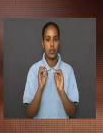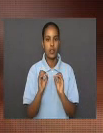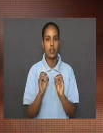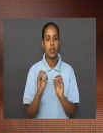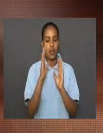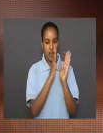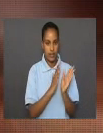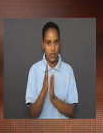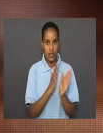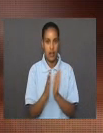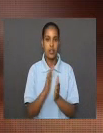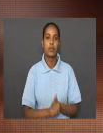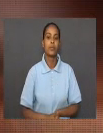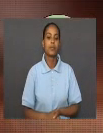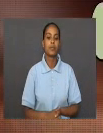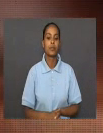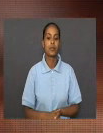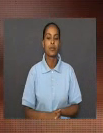Students, let's get ready.